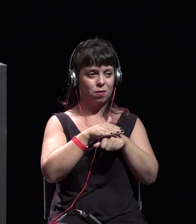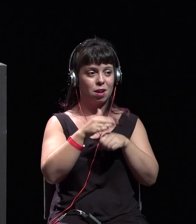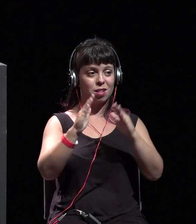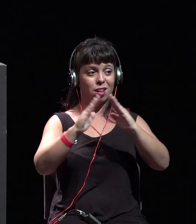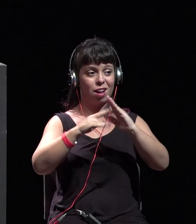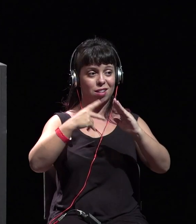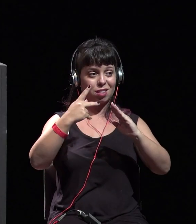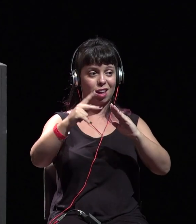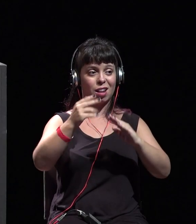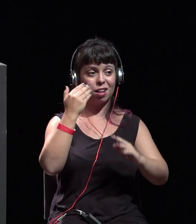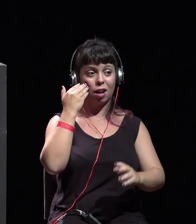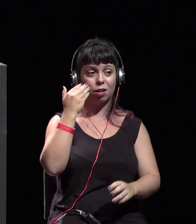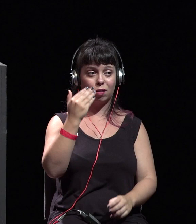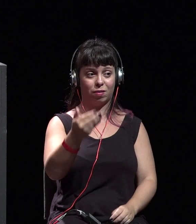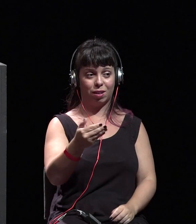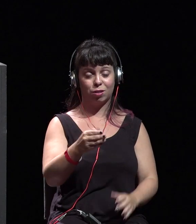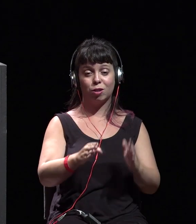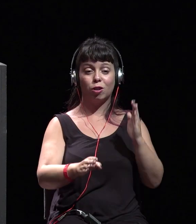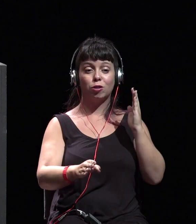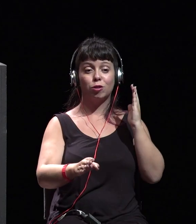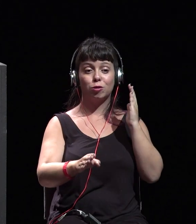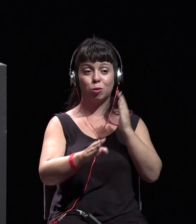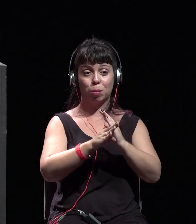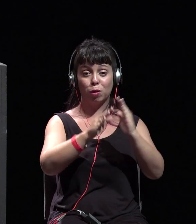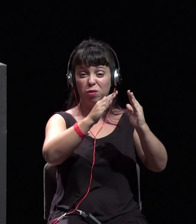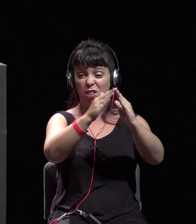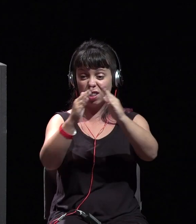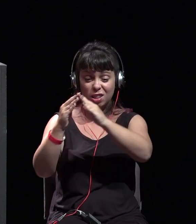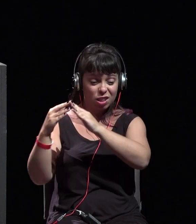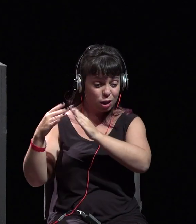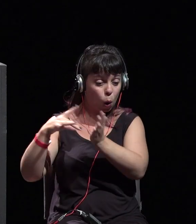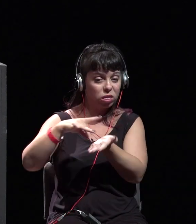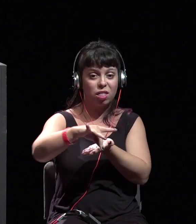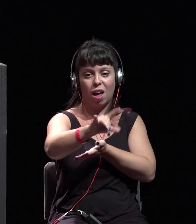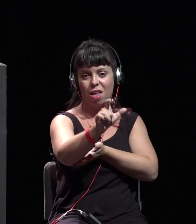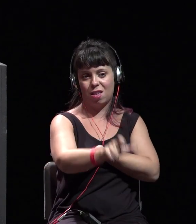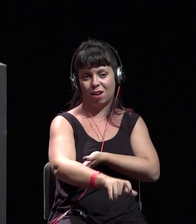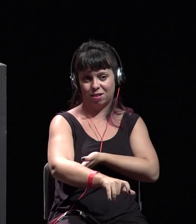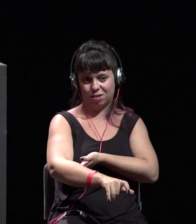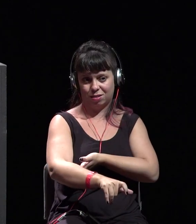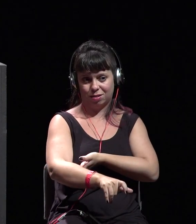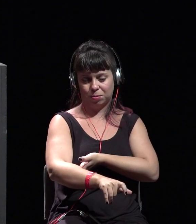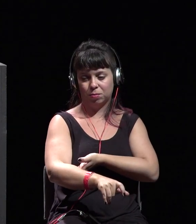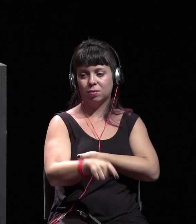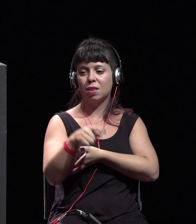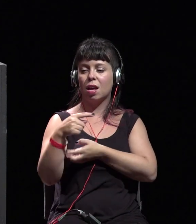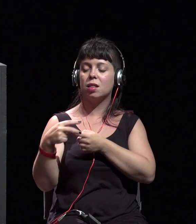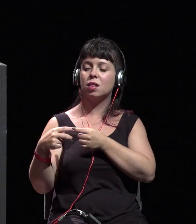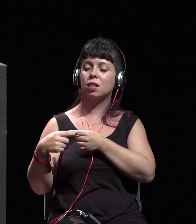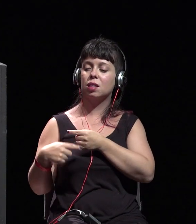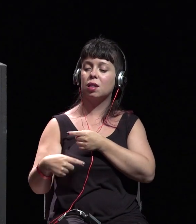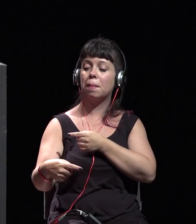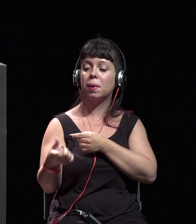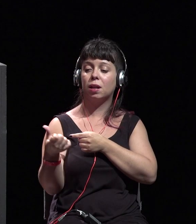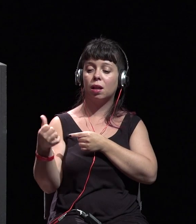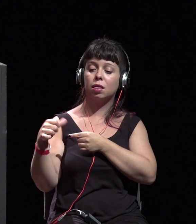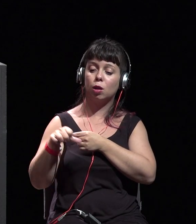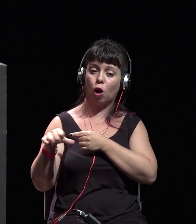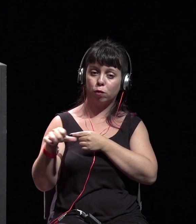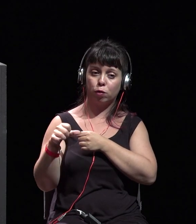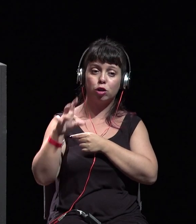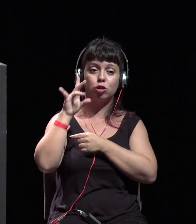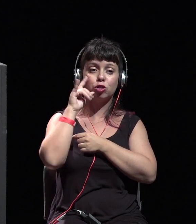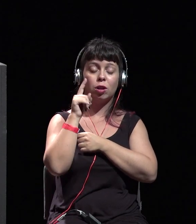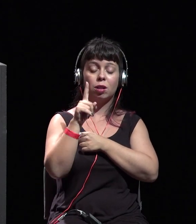Week 9 took place on May 17th, 2019. On July 24th, 2019, Warren Kanders resigned as vice chairman of the Whitney